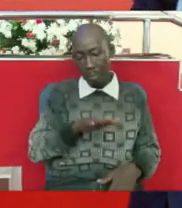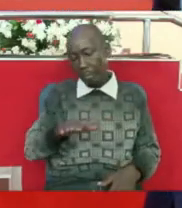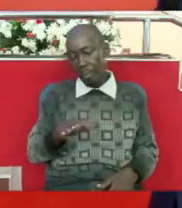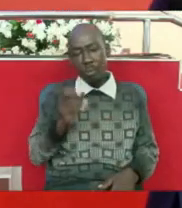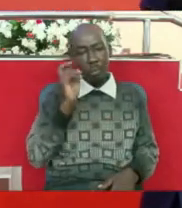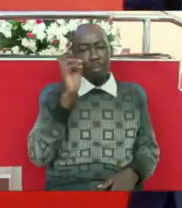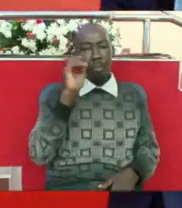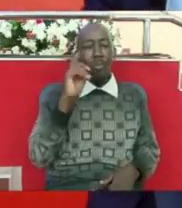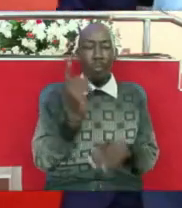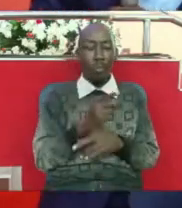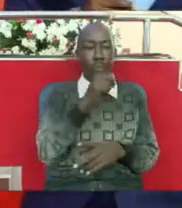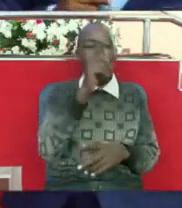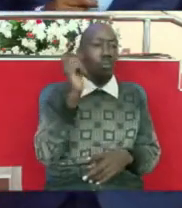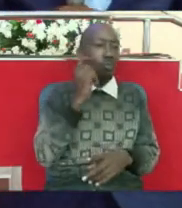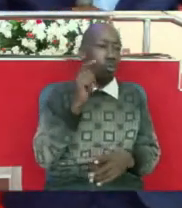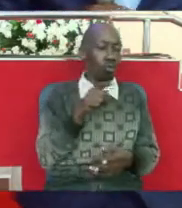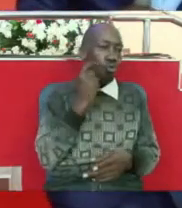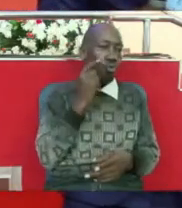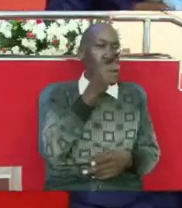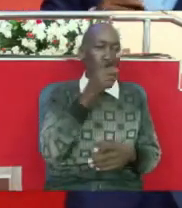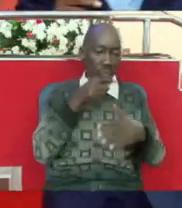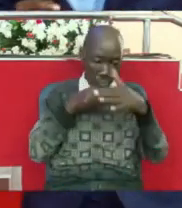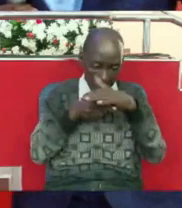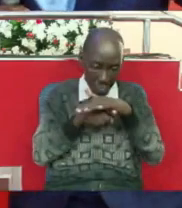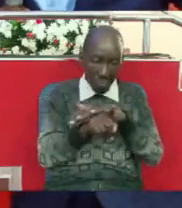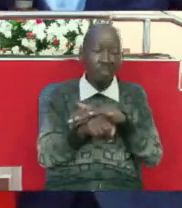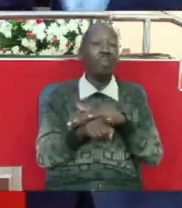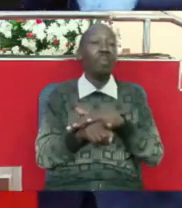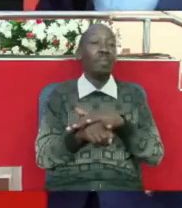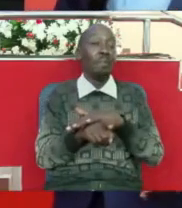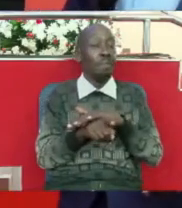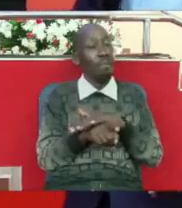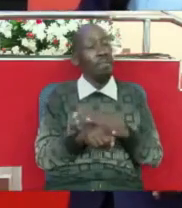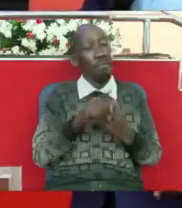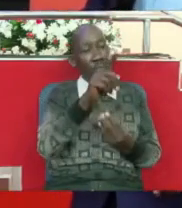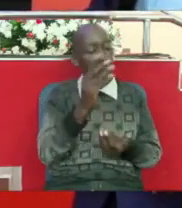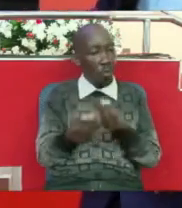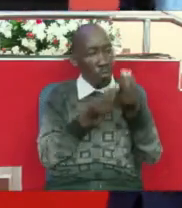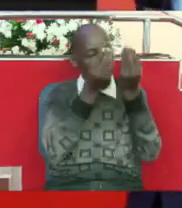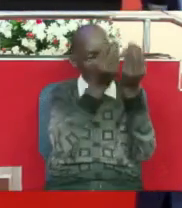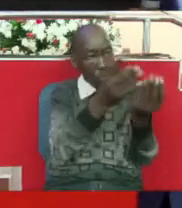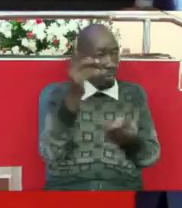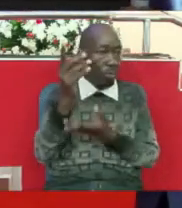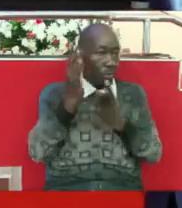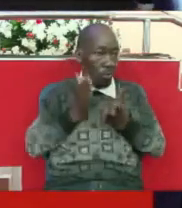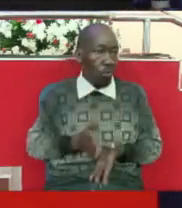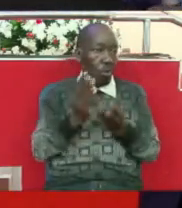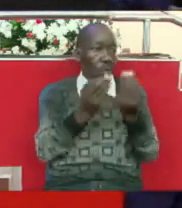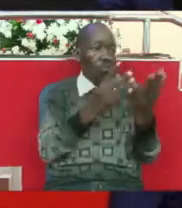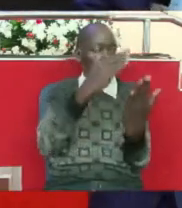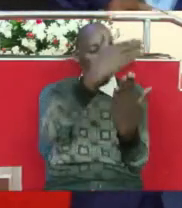And you would go into the store, and they would give you a list,